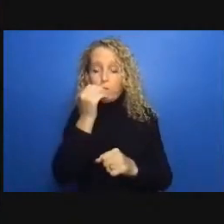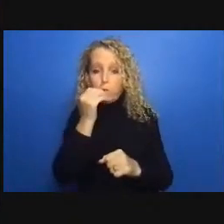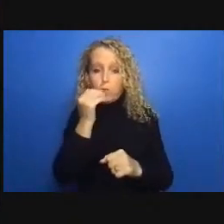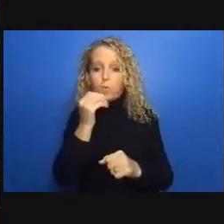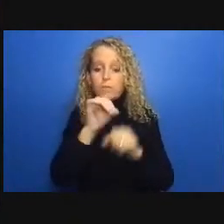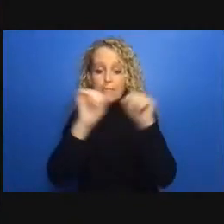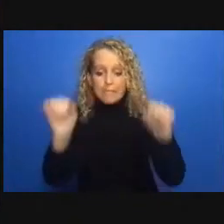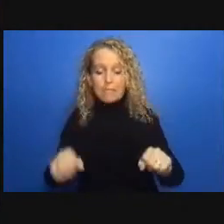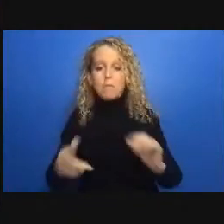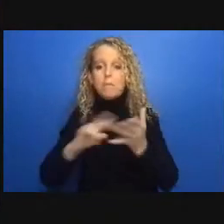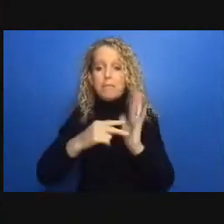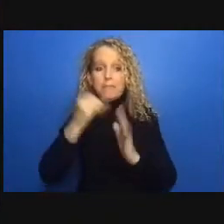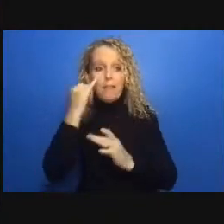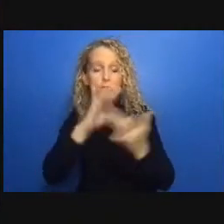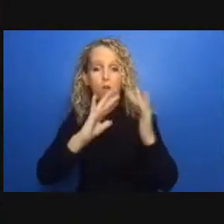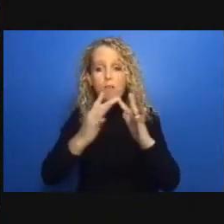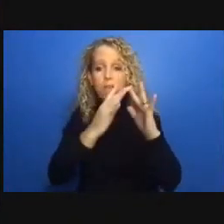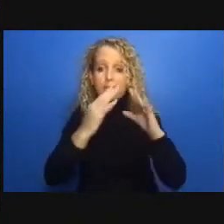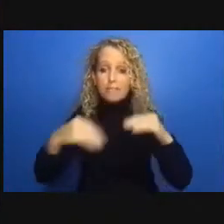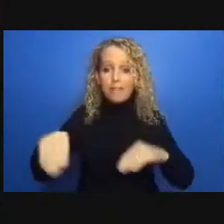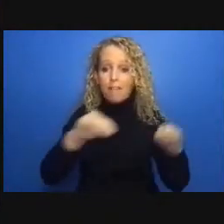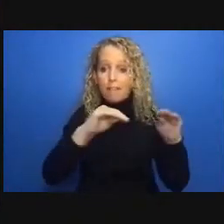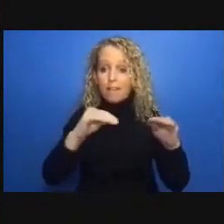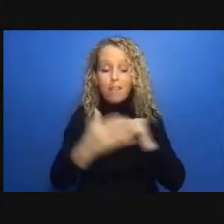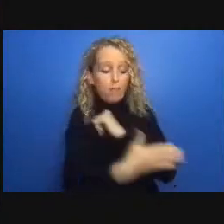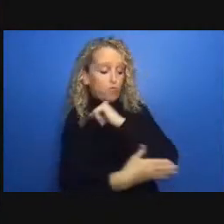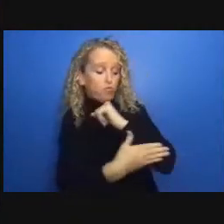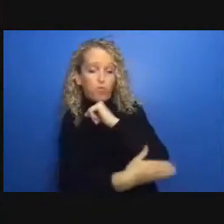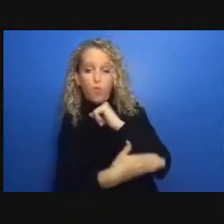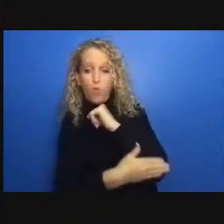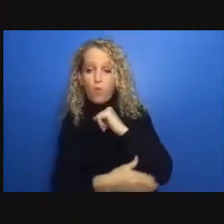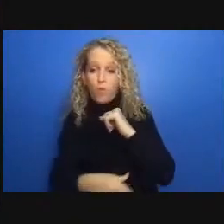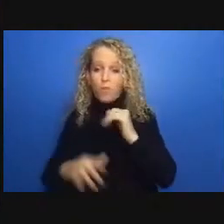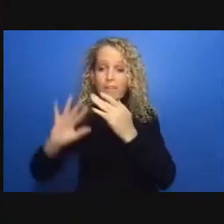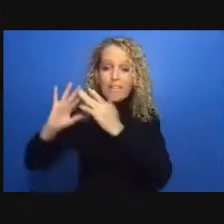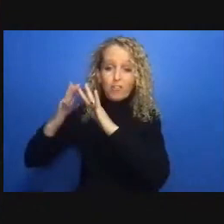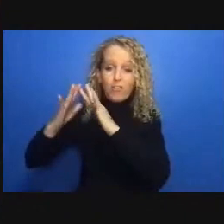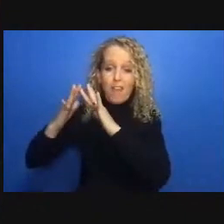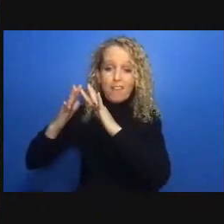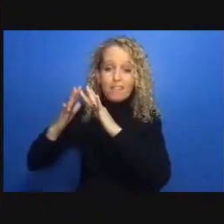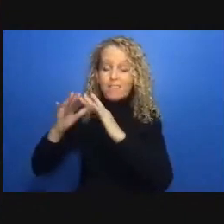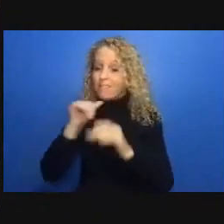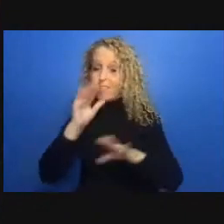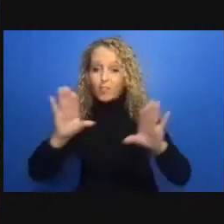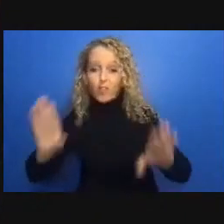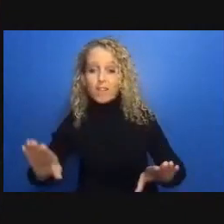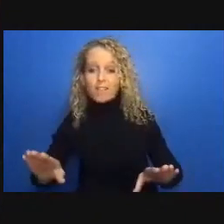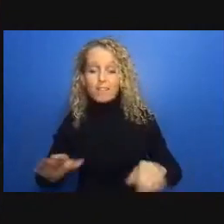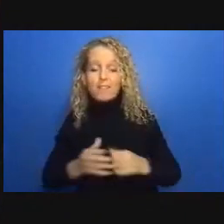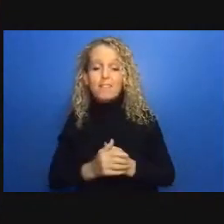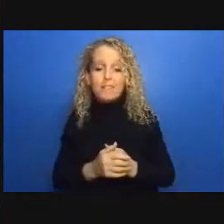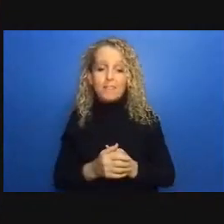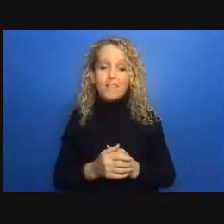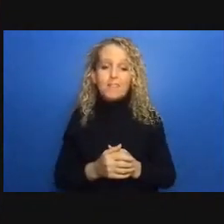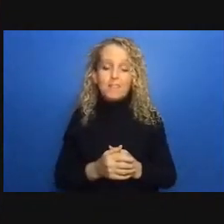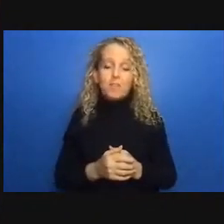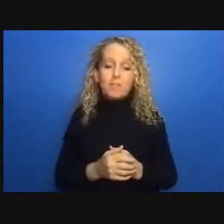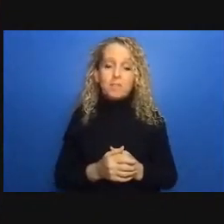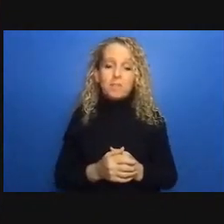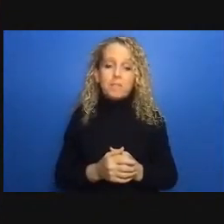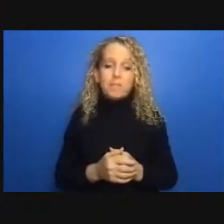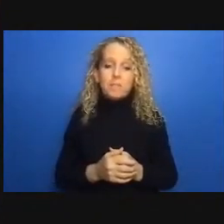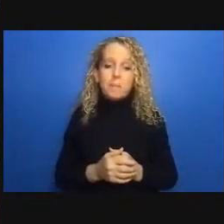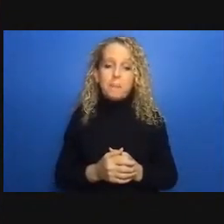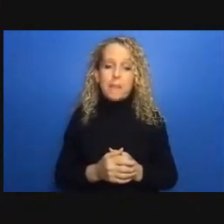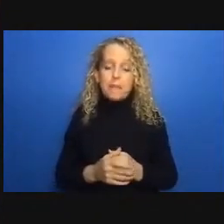you're moving to an online store, and our rural internet is not always conducive to that. So seeing the significant